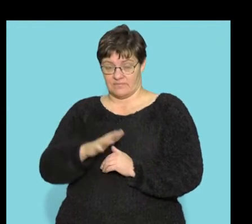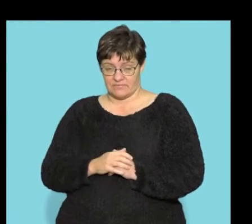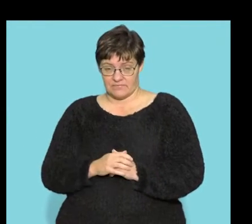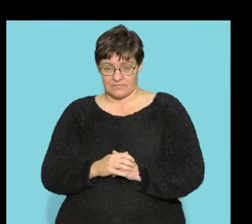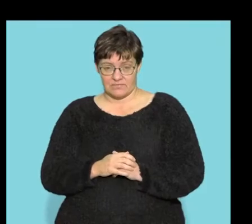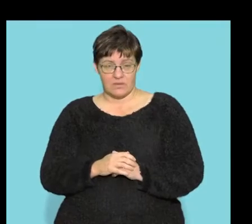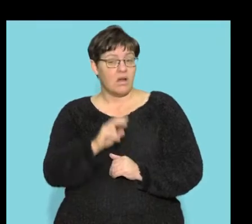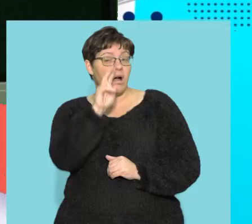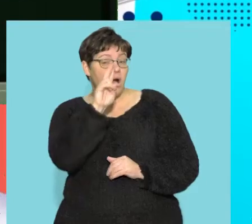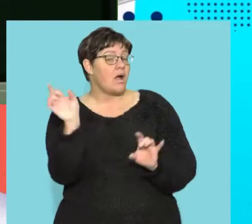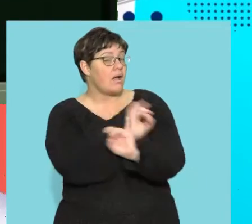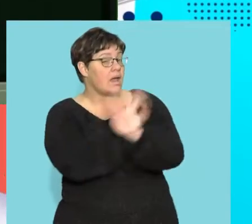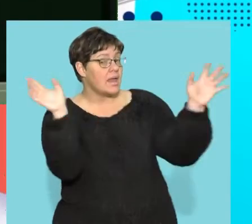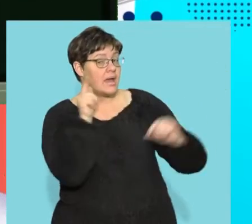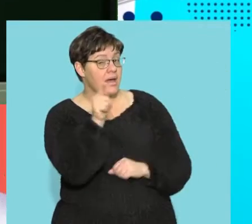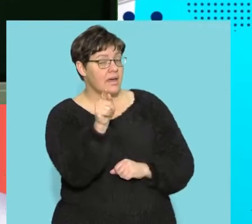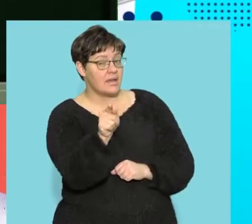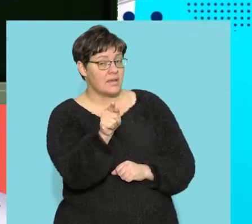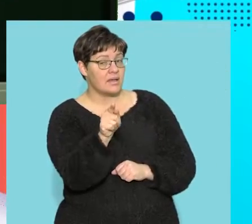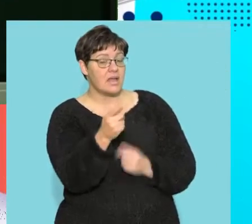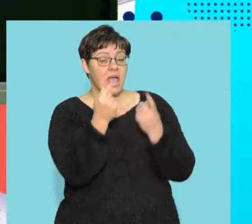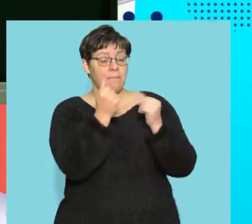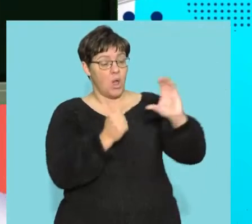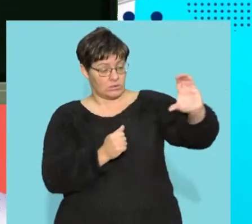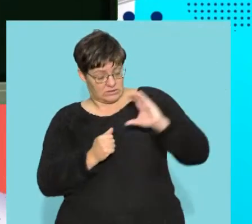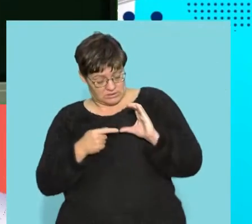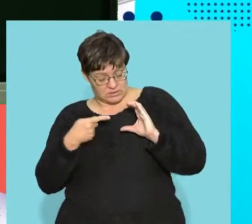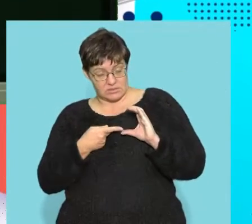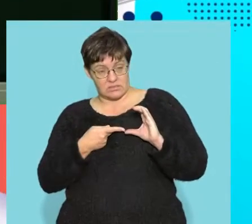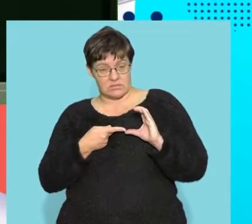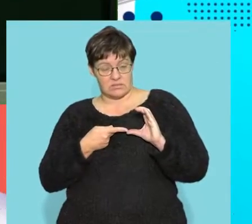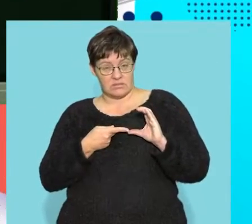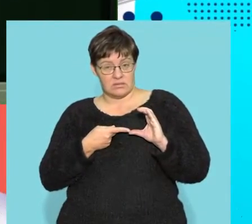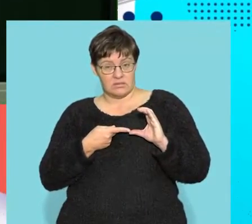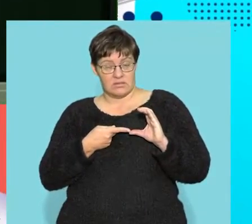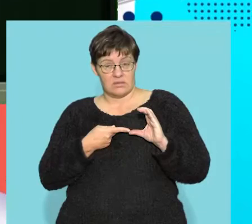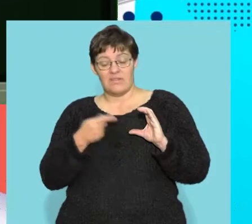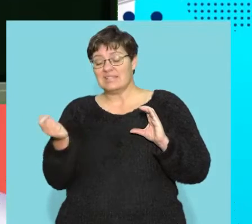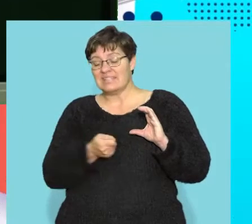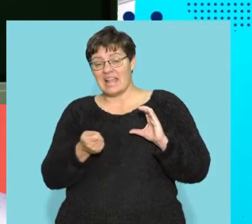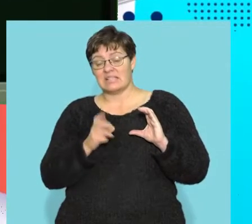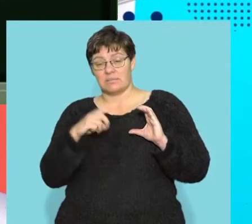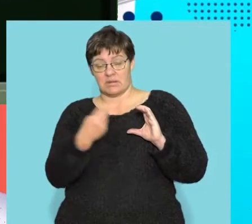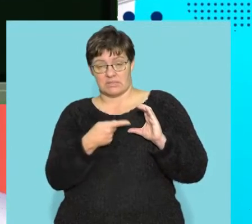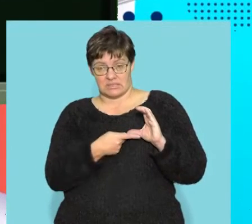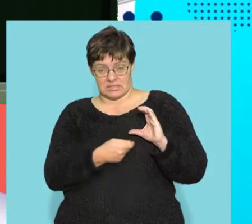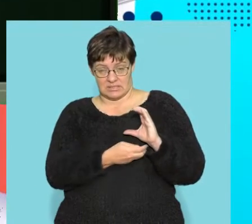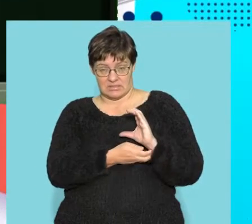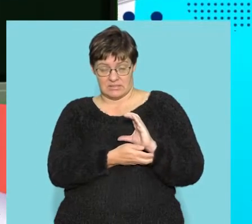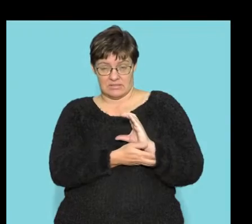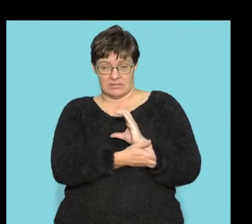this one here, guys. The amount that was given to you for the sales department, this is